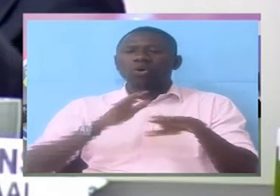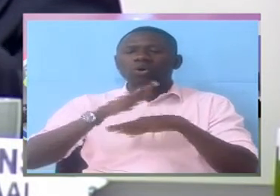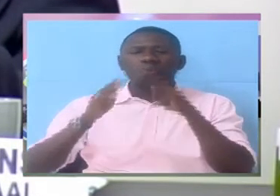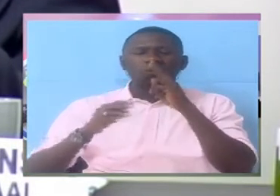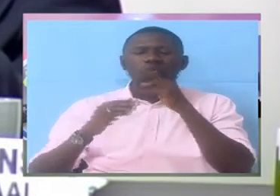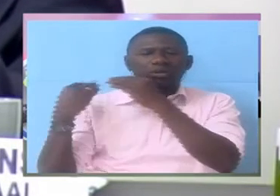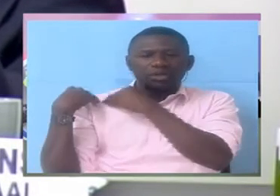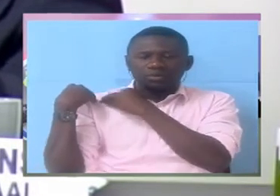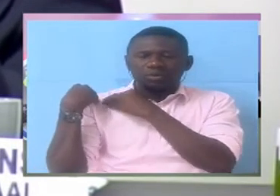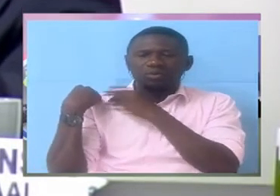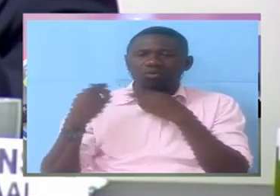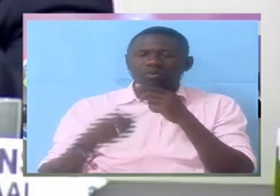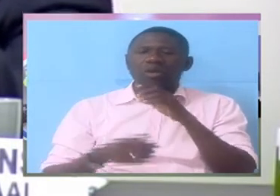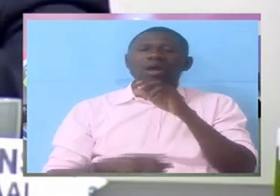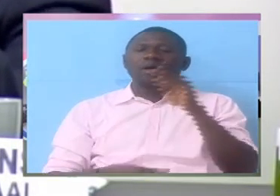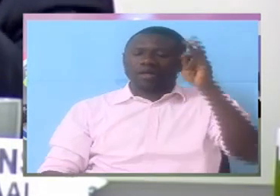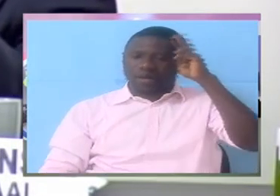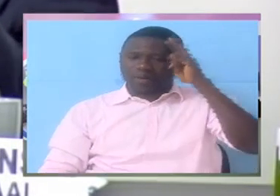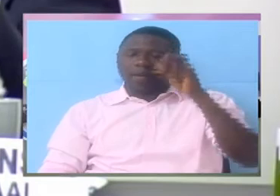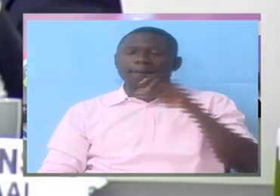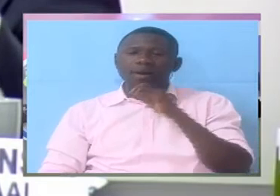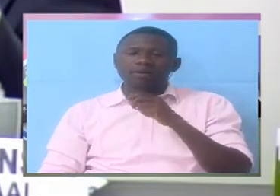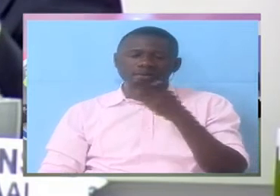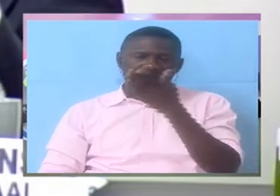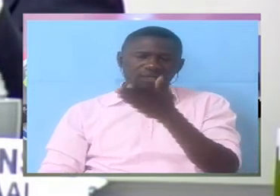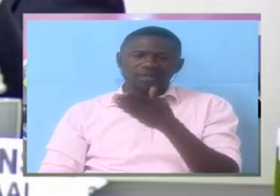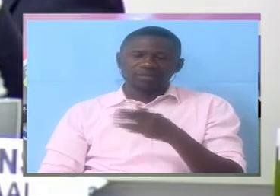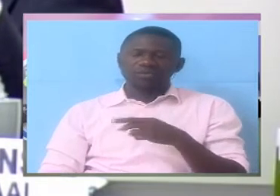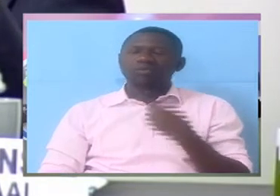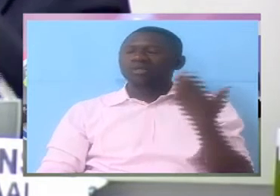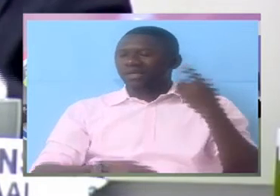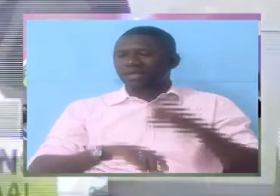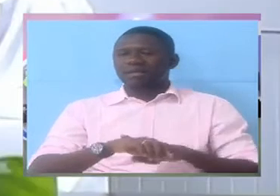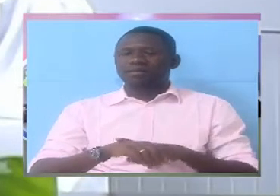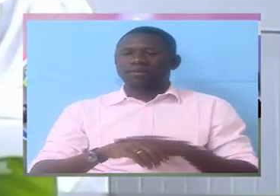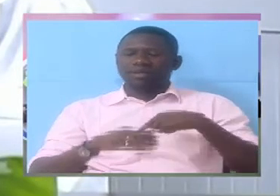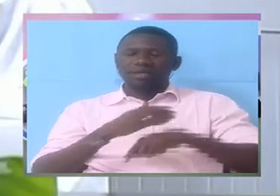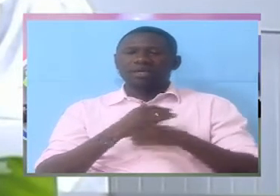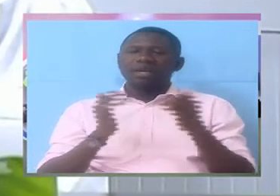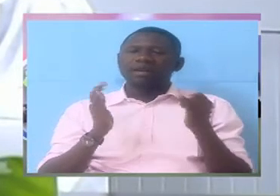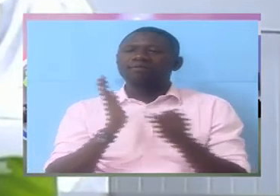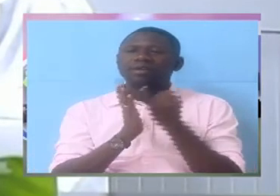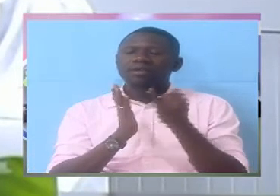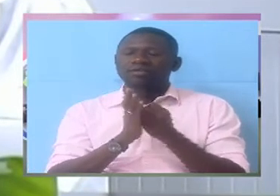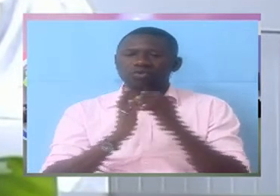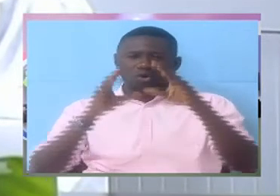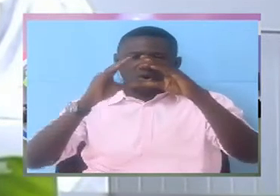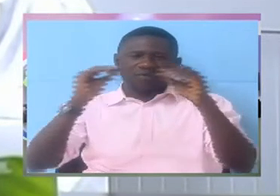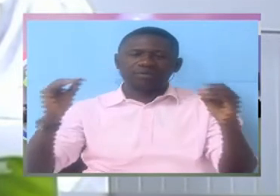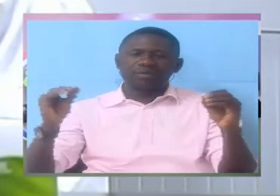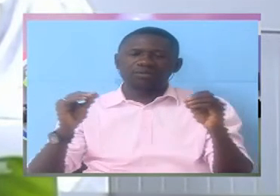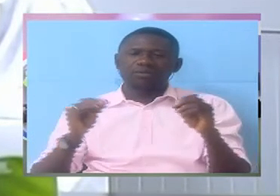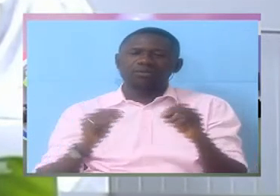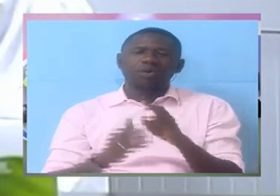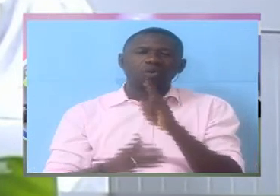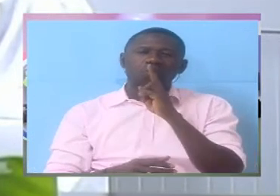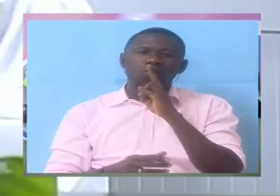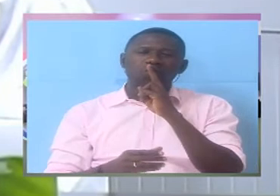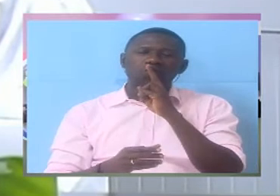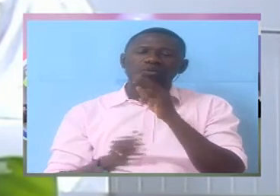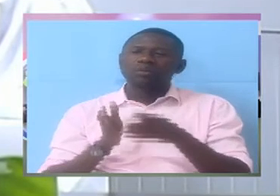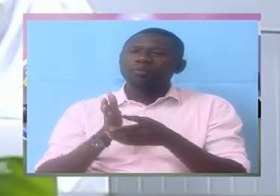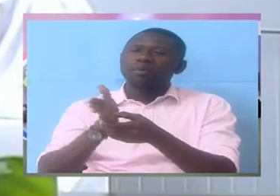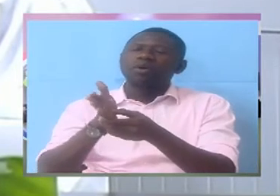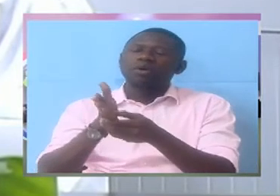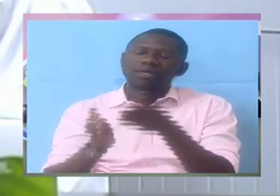care was he during that time in that investigation's office abe jumala marokoto o wato la kiskisiro be kerin wato men